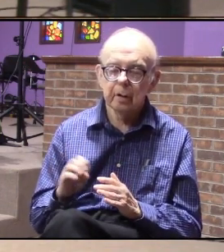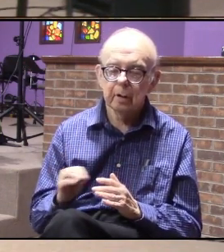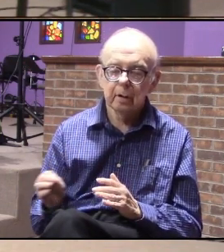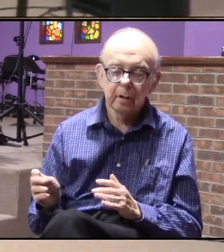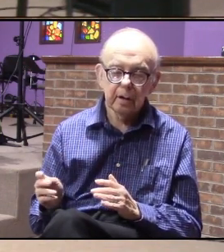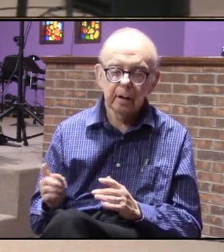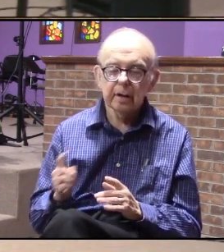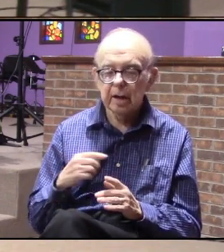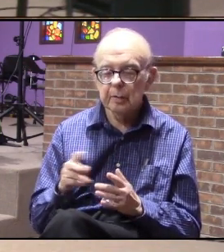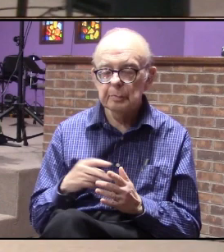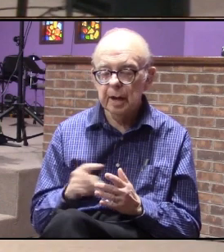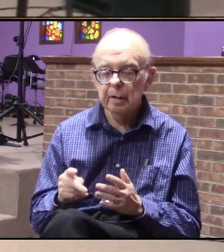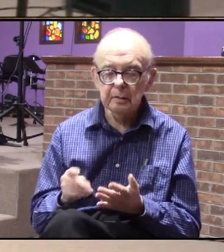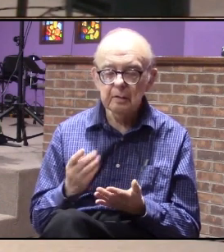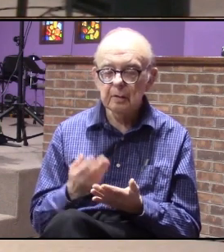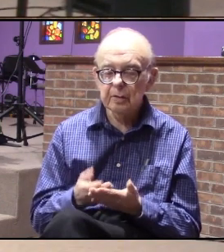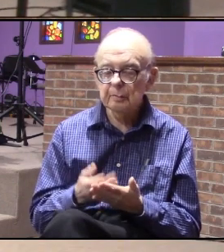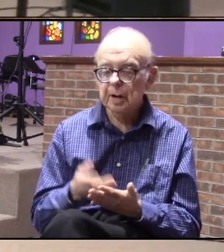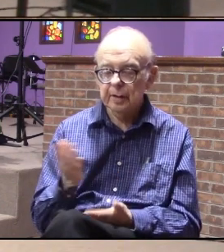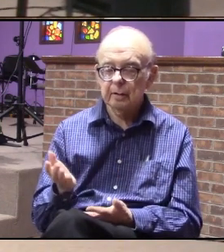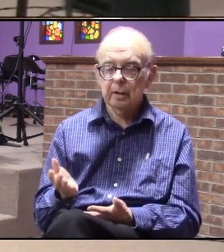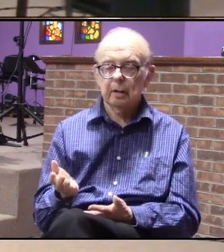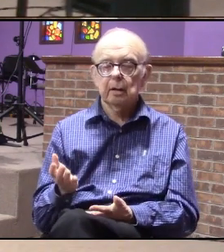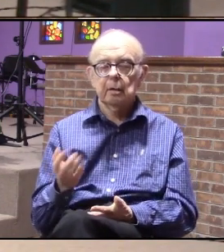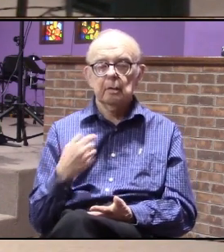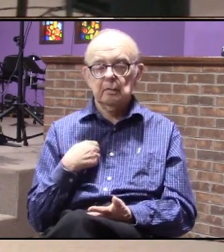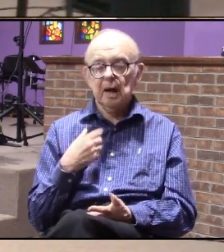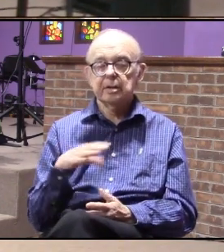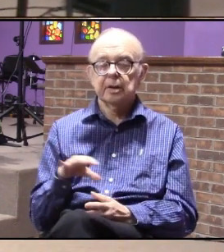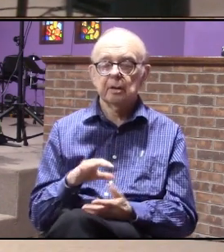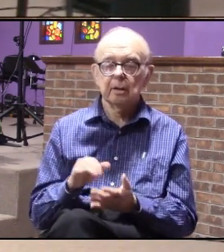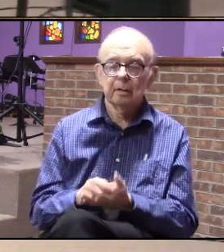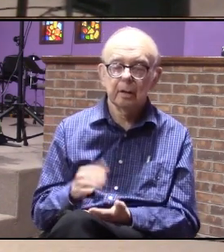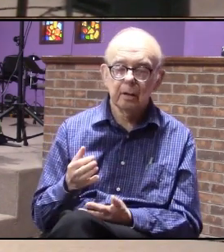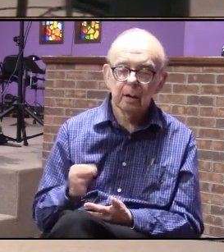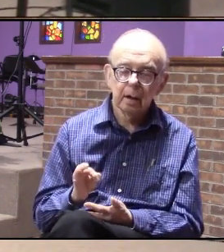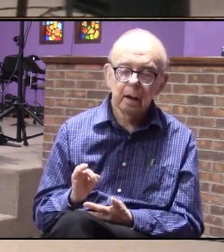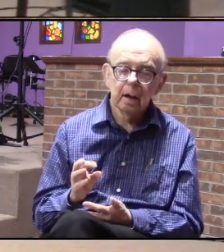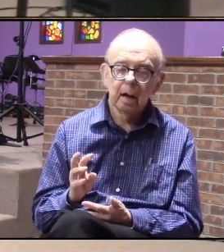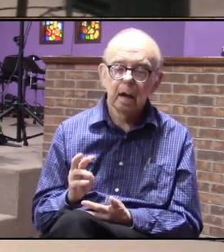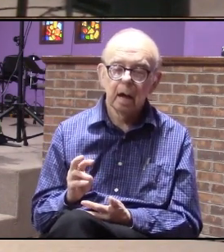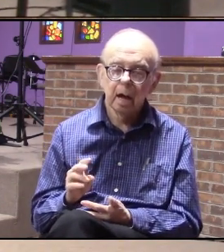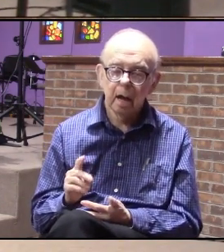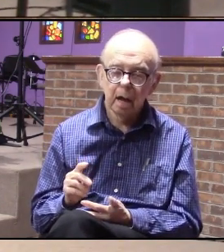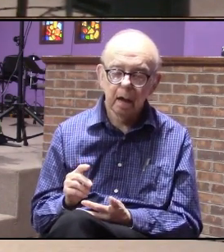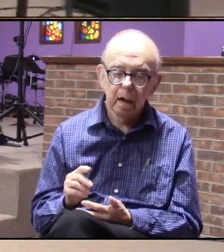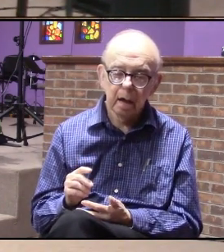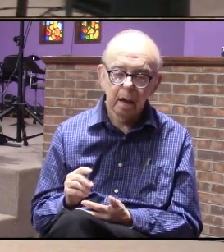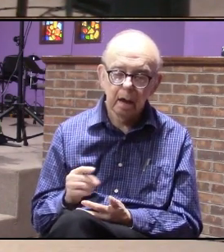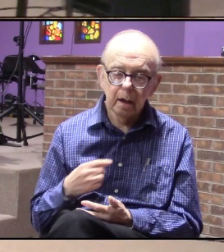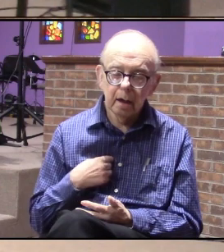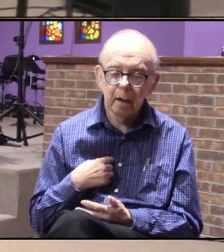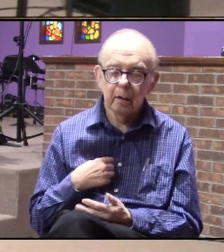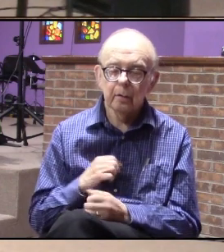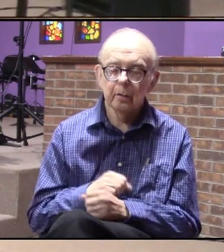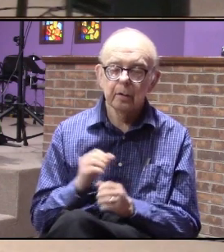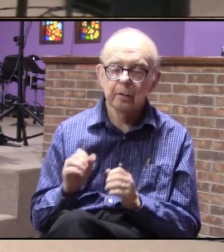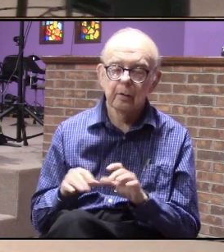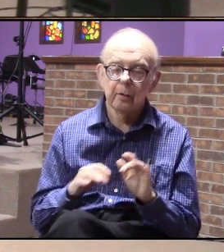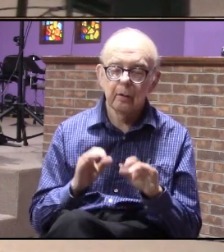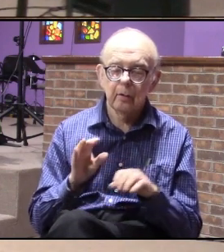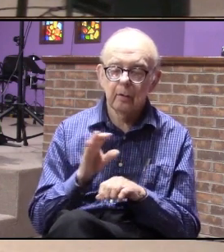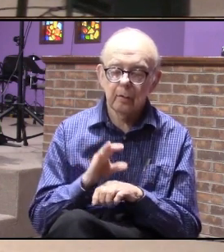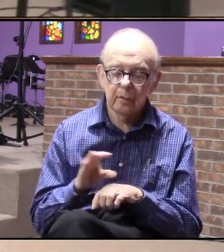it out and clear it through everything. So that's what I did. 1972, I started operating with the computer. That